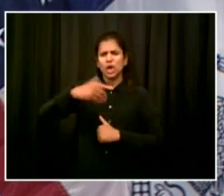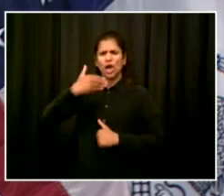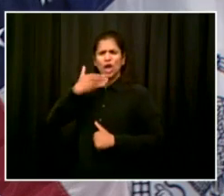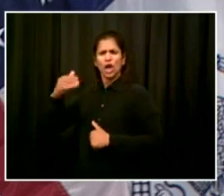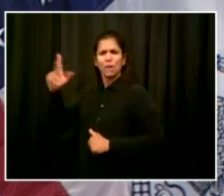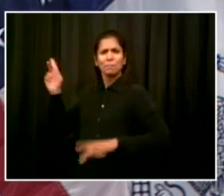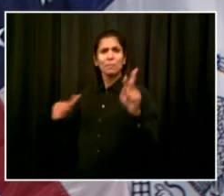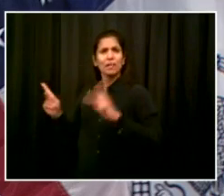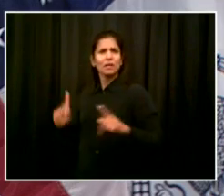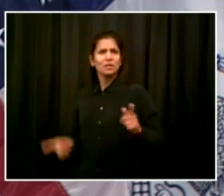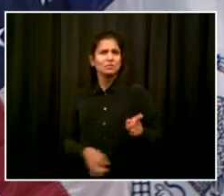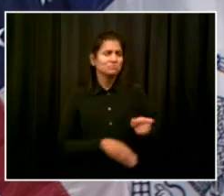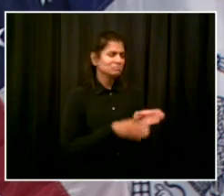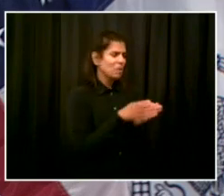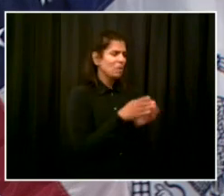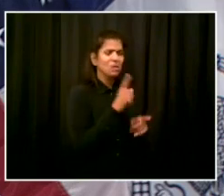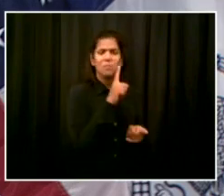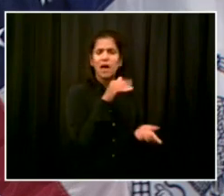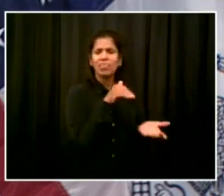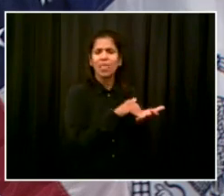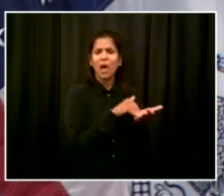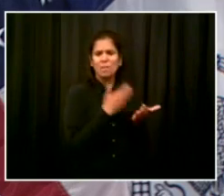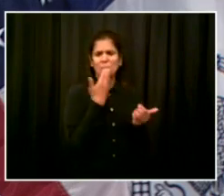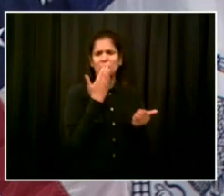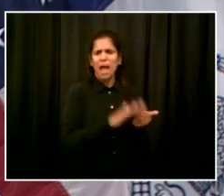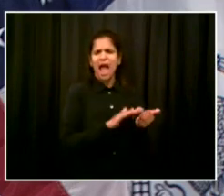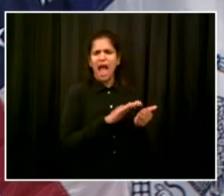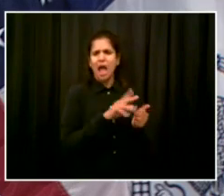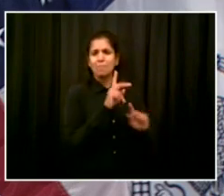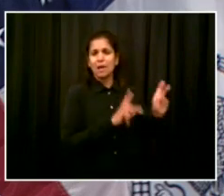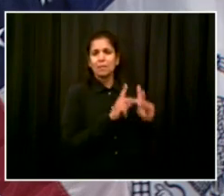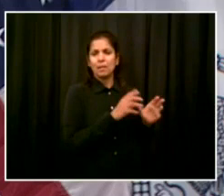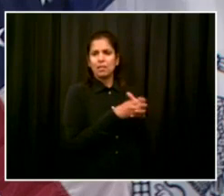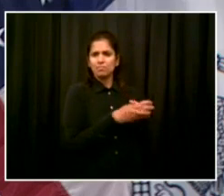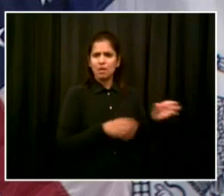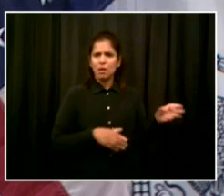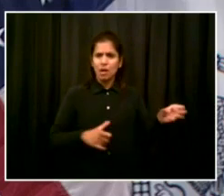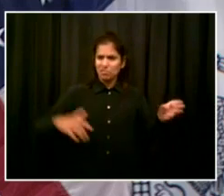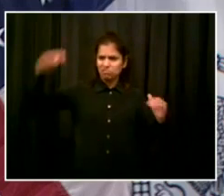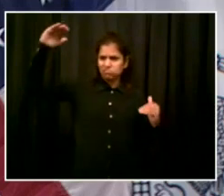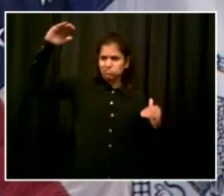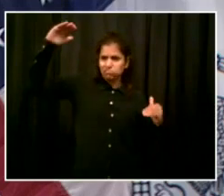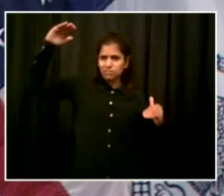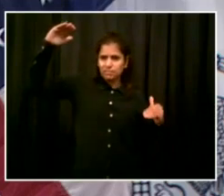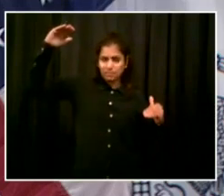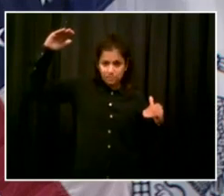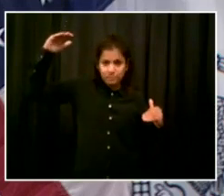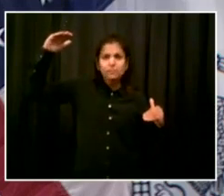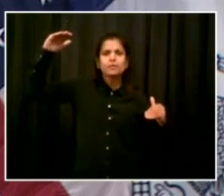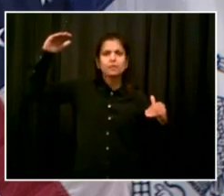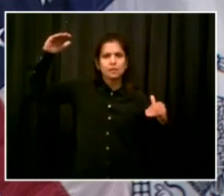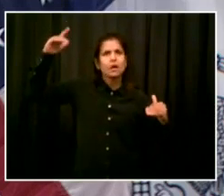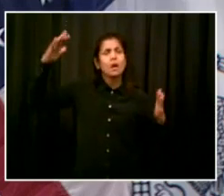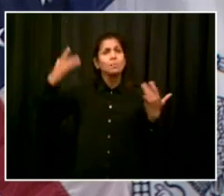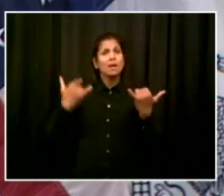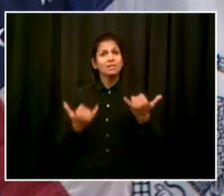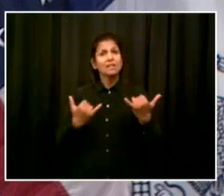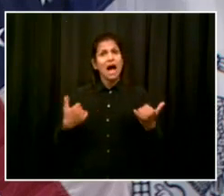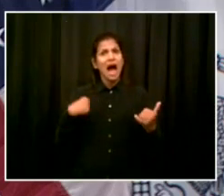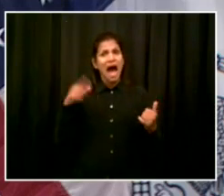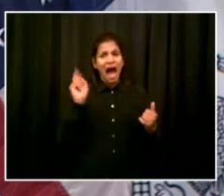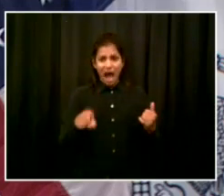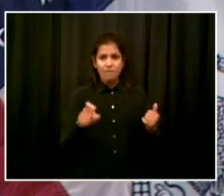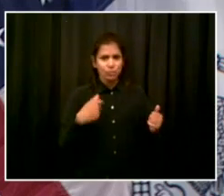in peace. But we need those individuals to be prosecuted and there to be proper consequences,